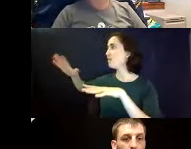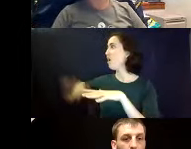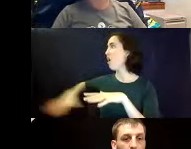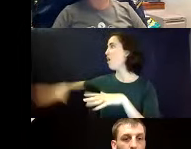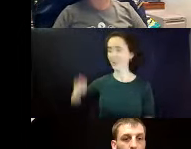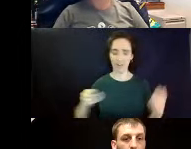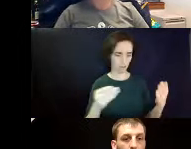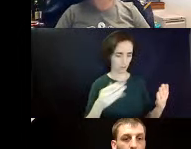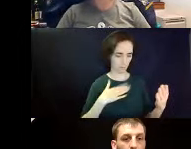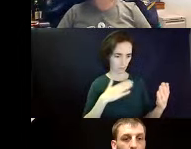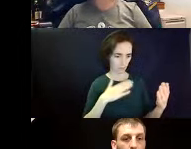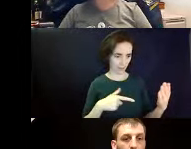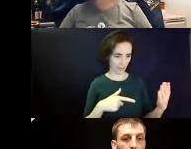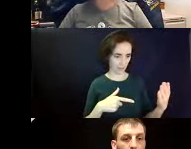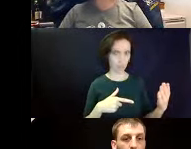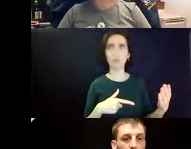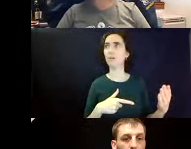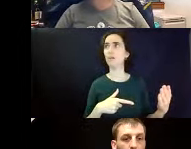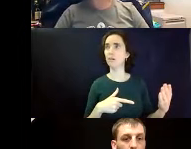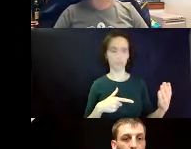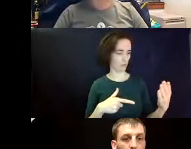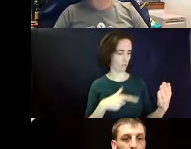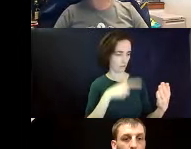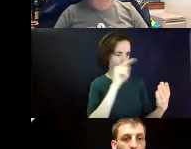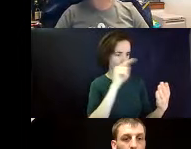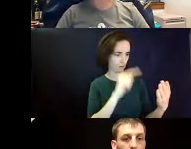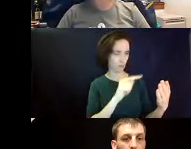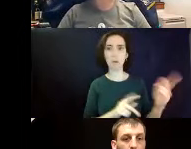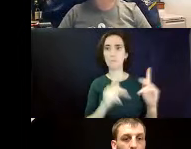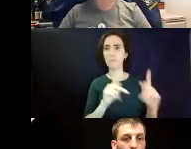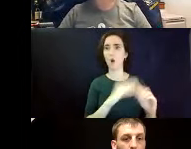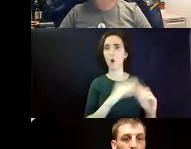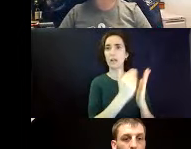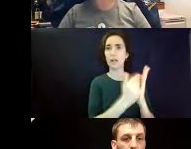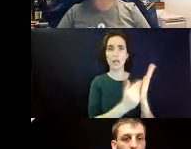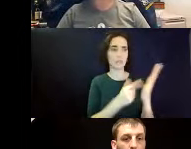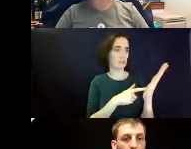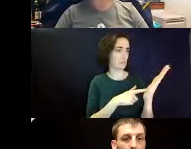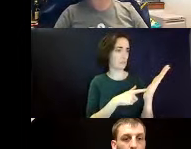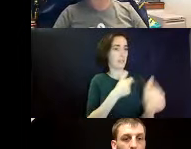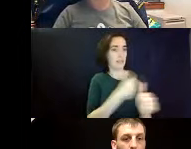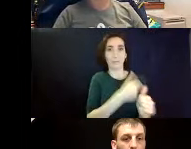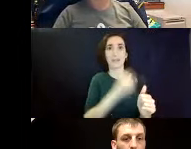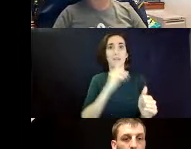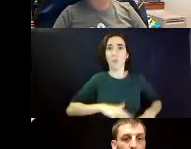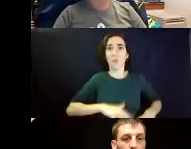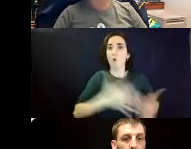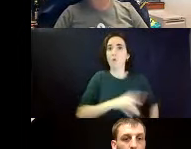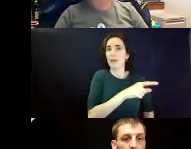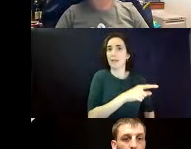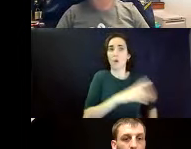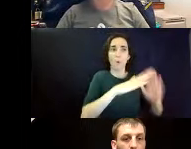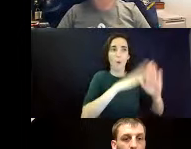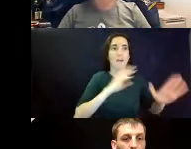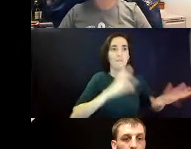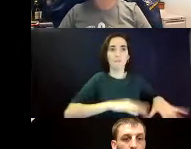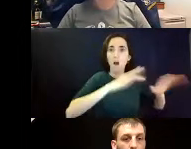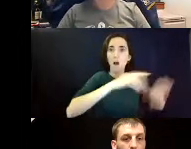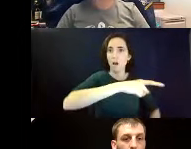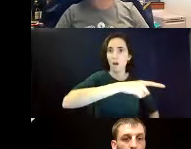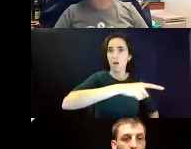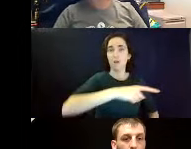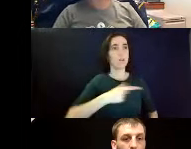I'm saying, oh no, like half of these people on this list are in flood zones, or some of them I